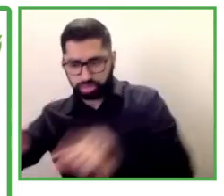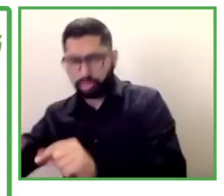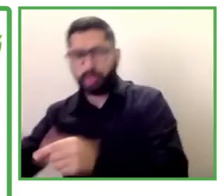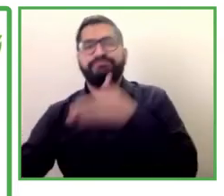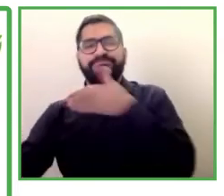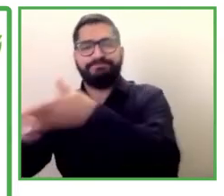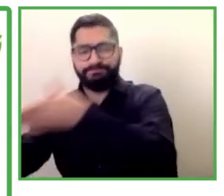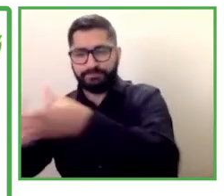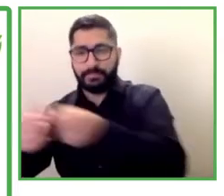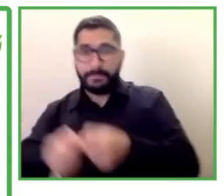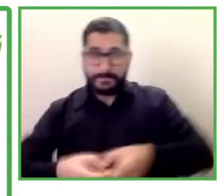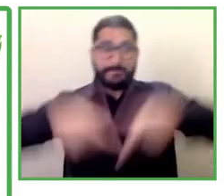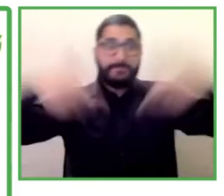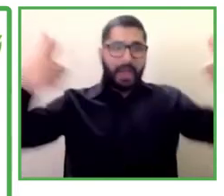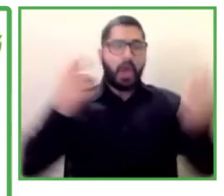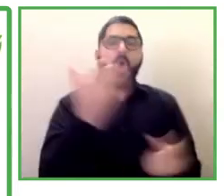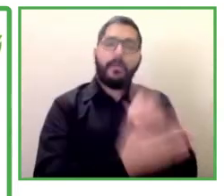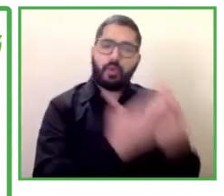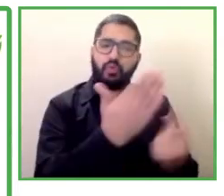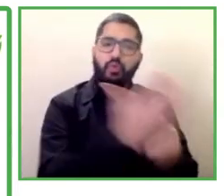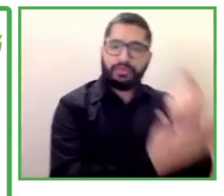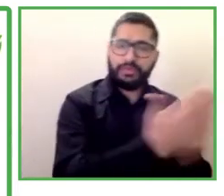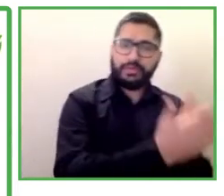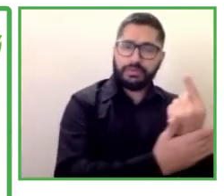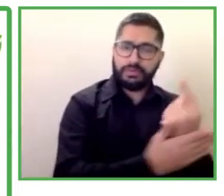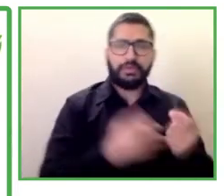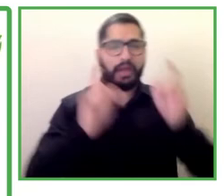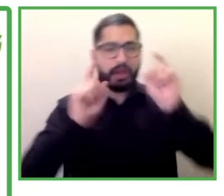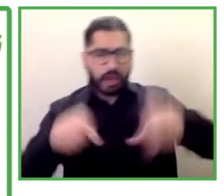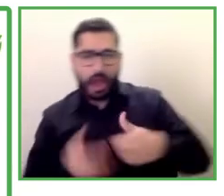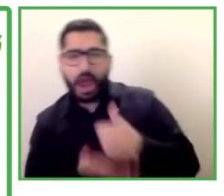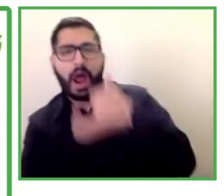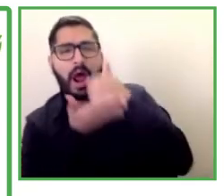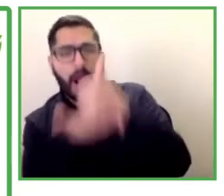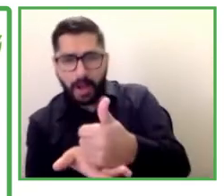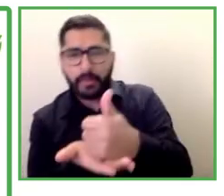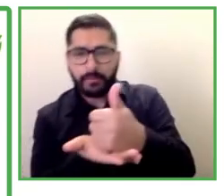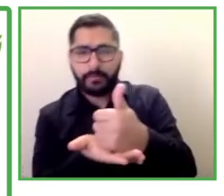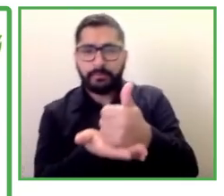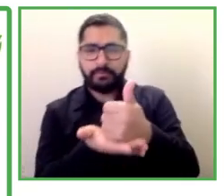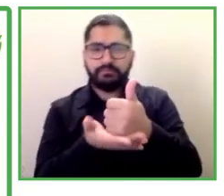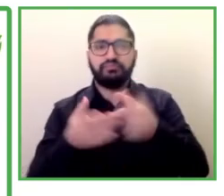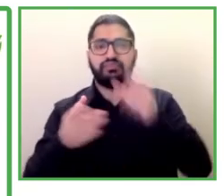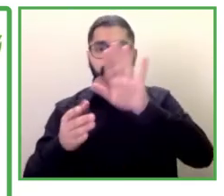from 41.2% in 2005 to 40.3% in